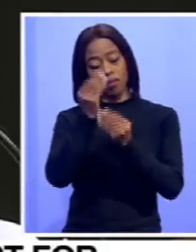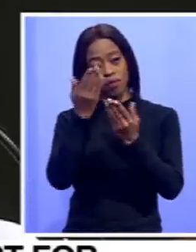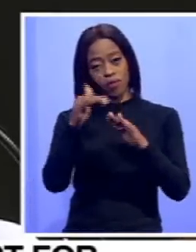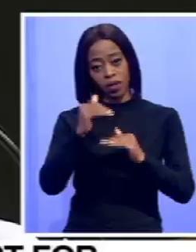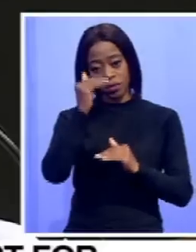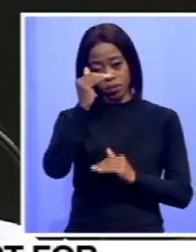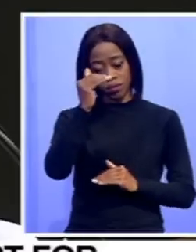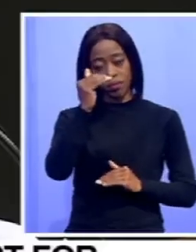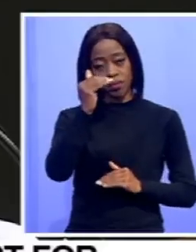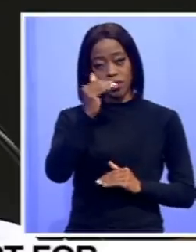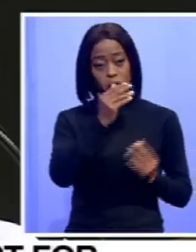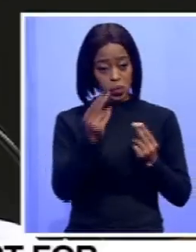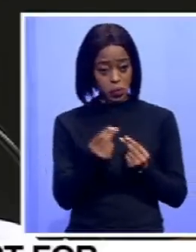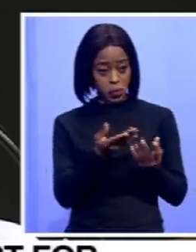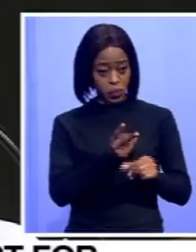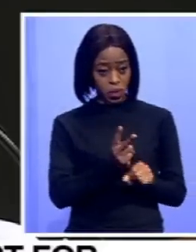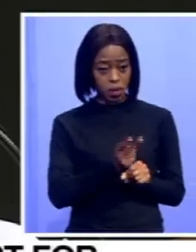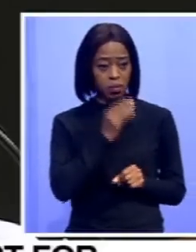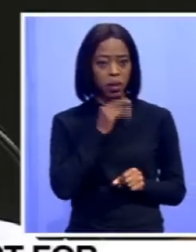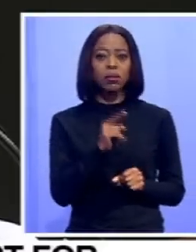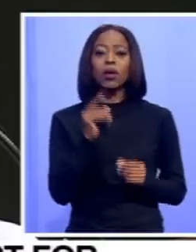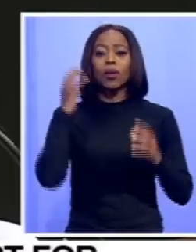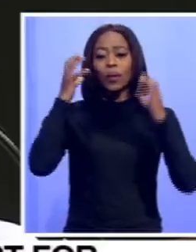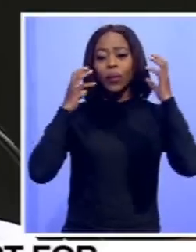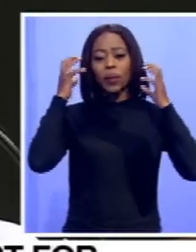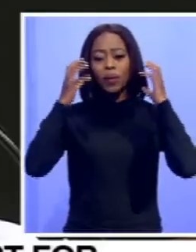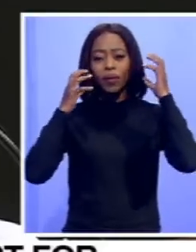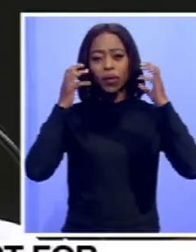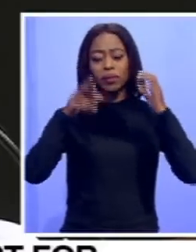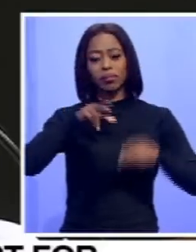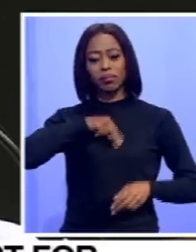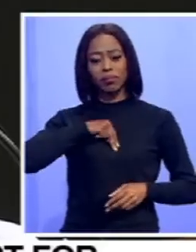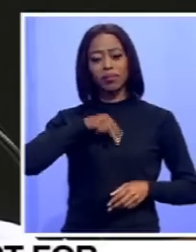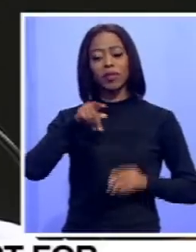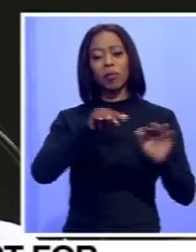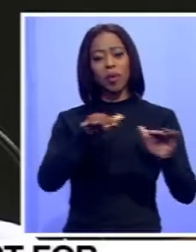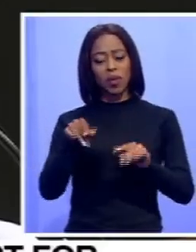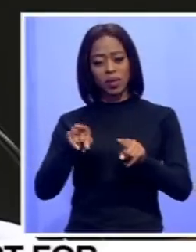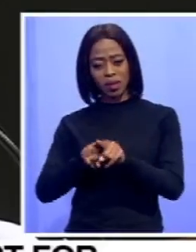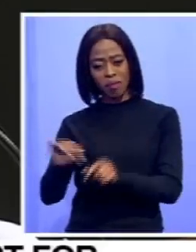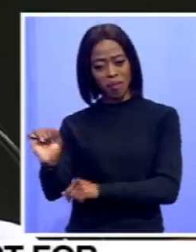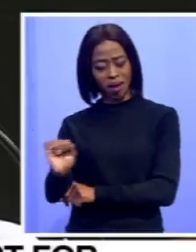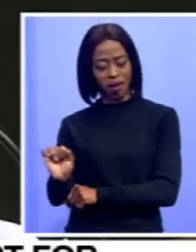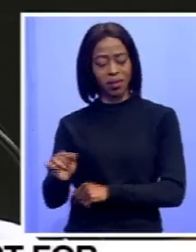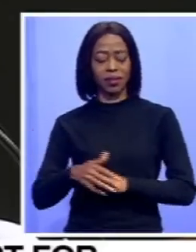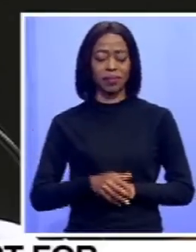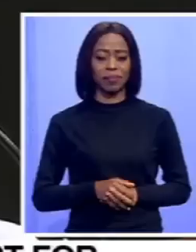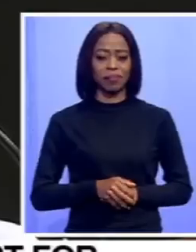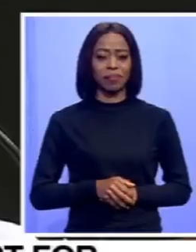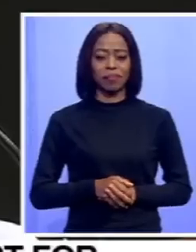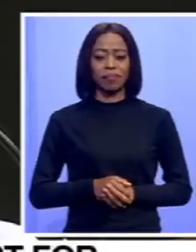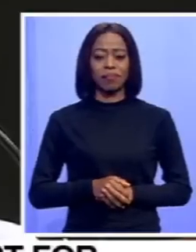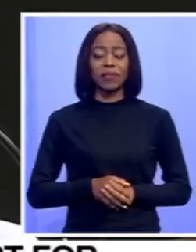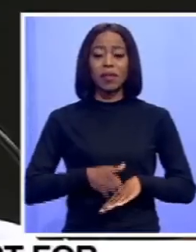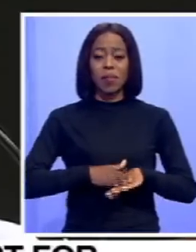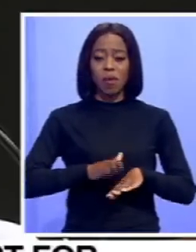Sub 38. In doing so once again, he had confused the accreditation of people with the accreditation of vehicles. Sub 39.